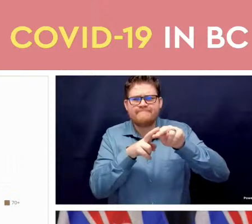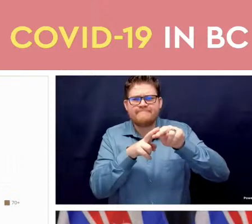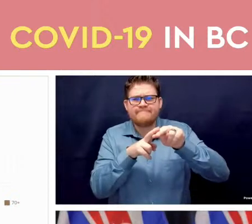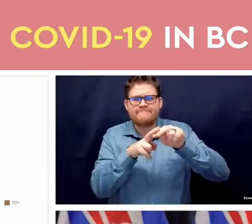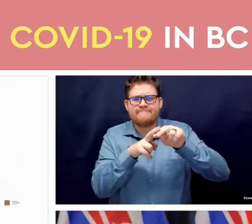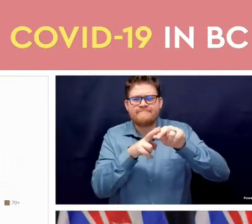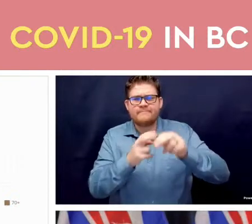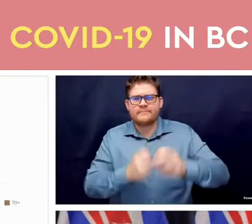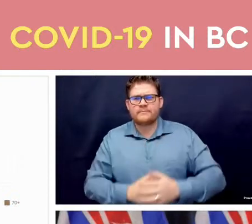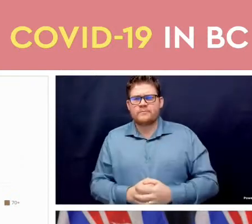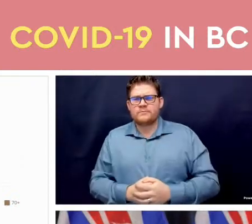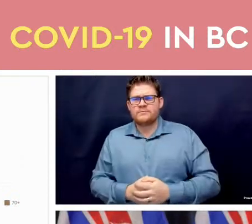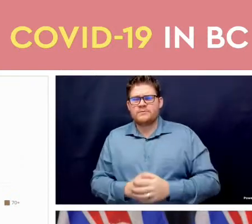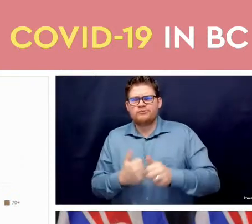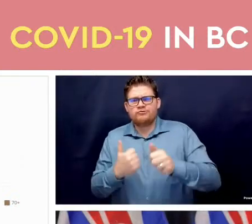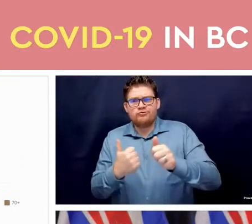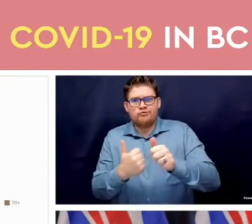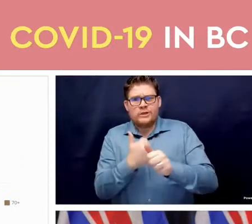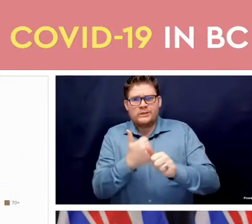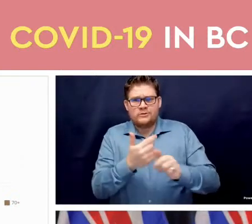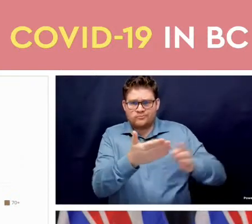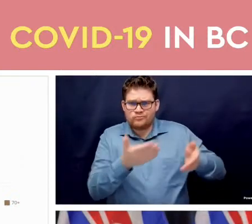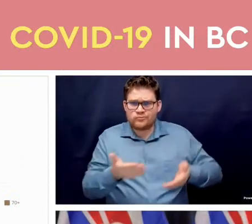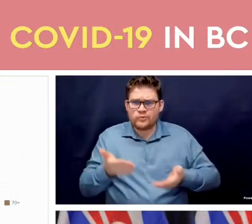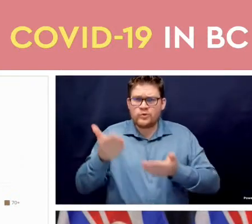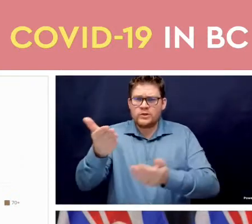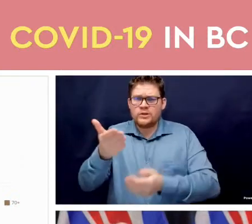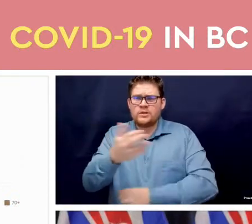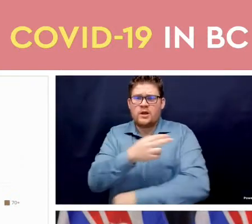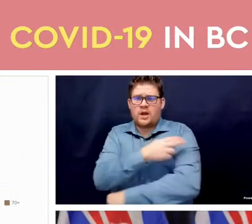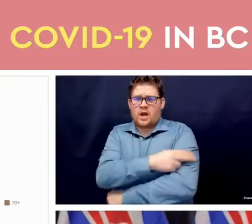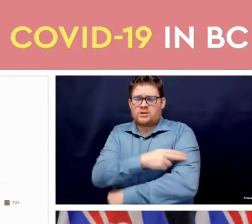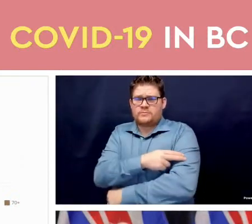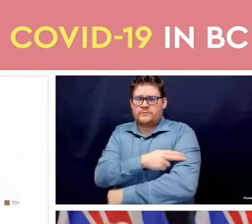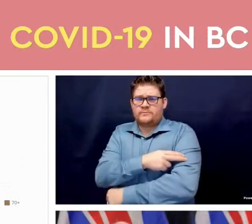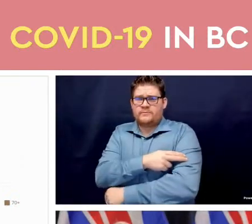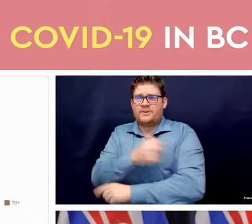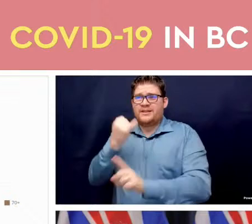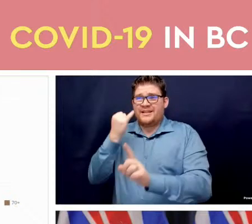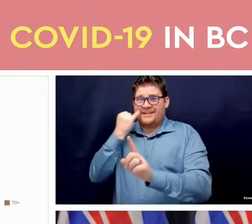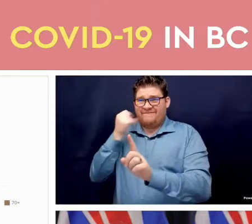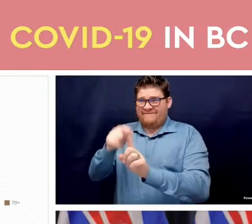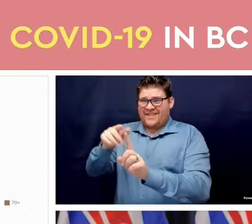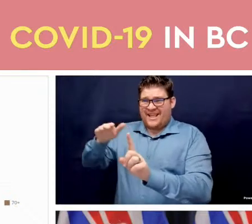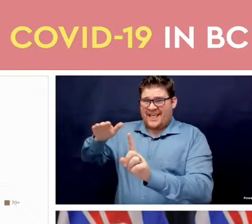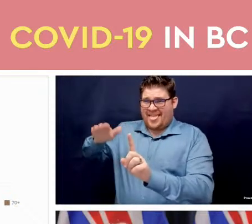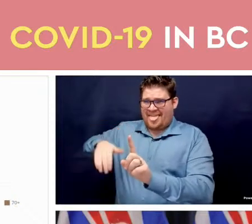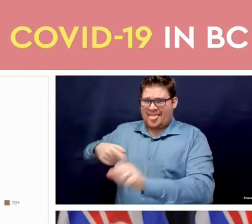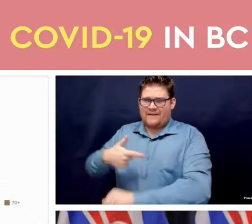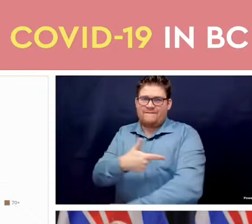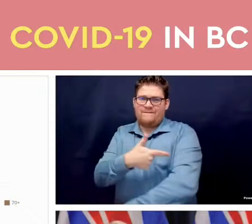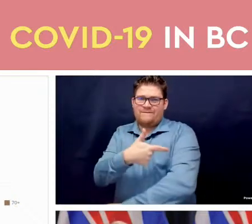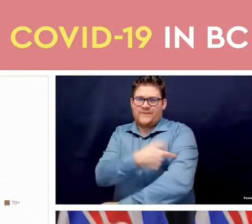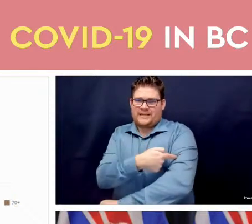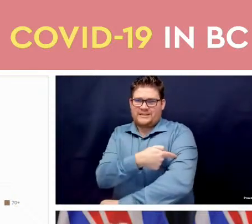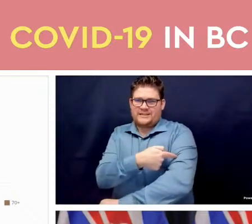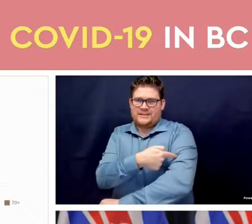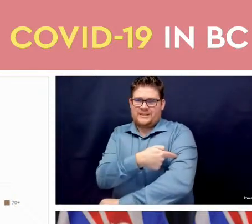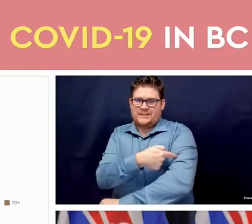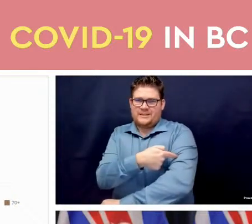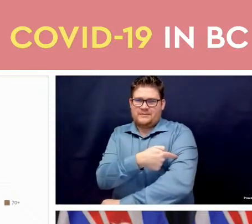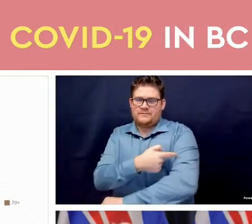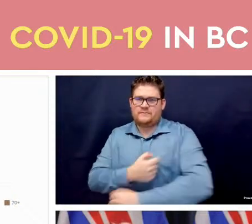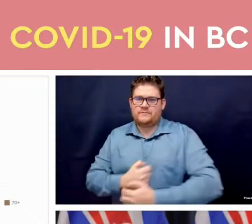the protection that vaccination offers. And so even having two doses of vaccine before you get your booster dose, it's